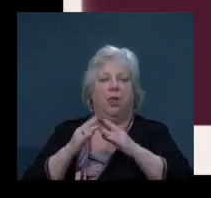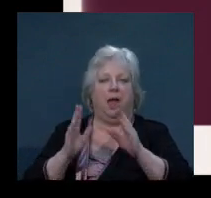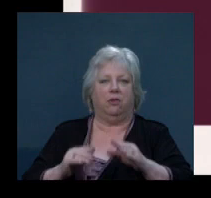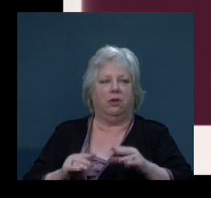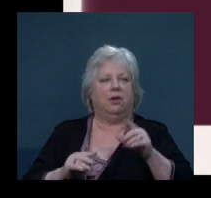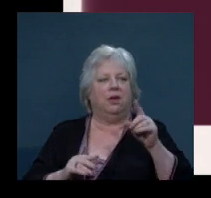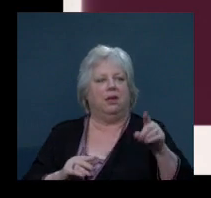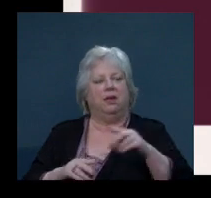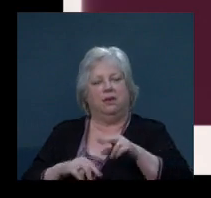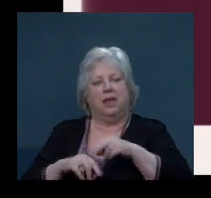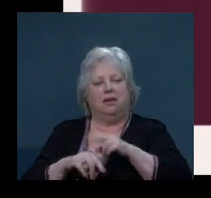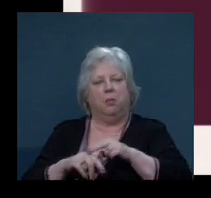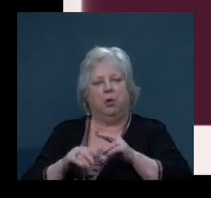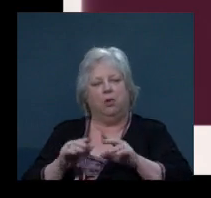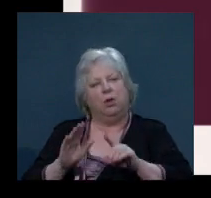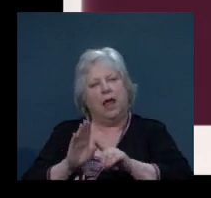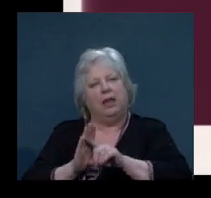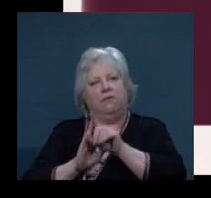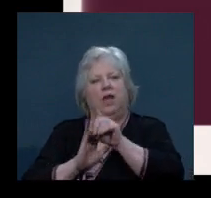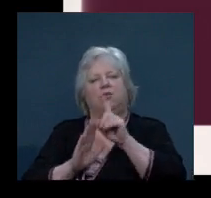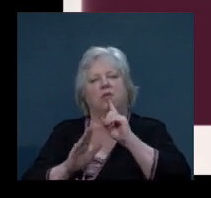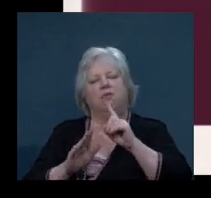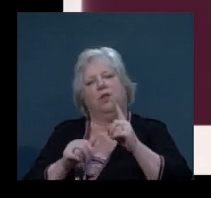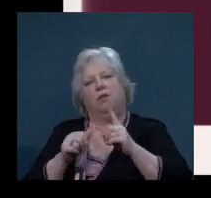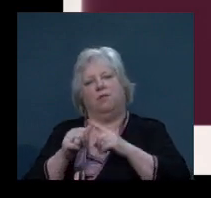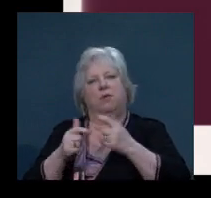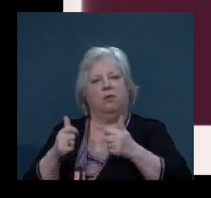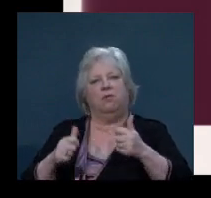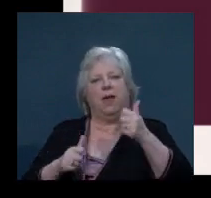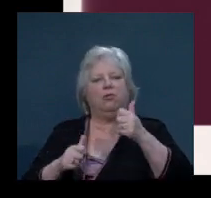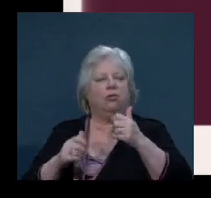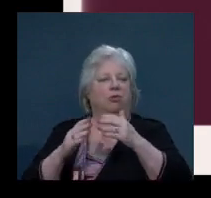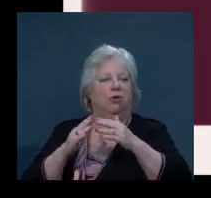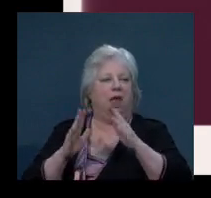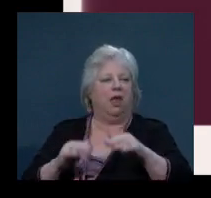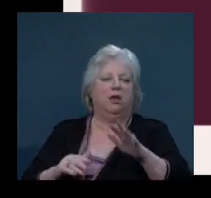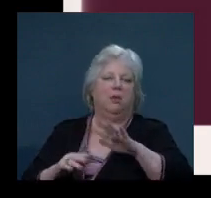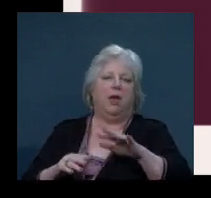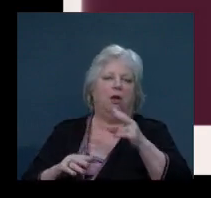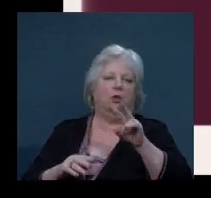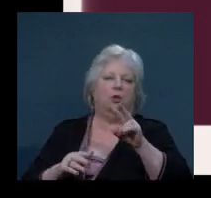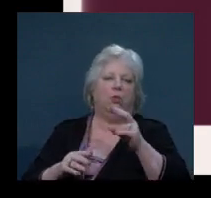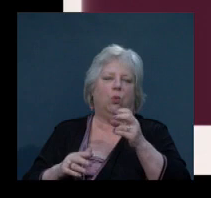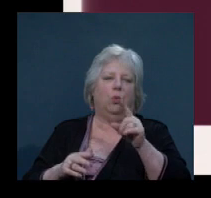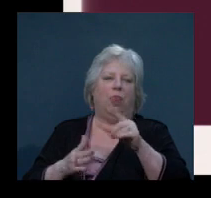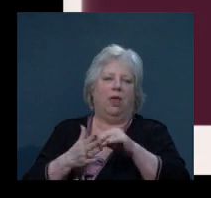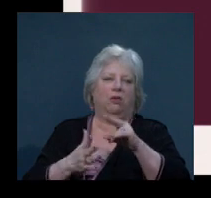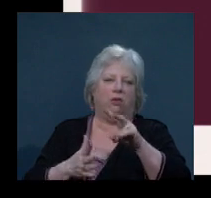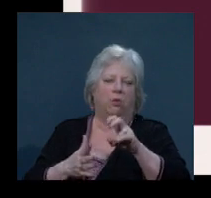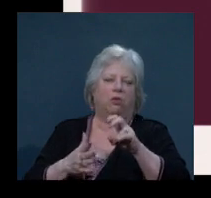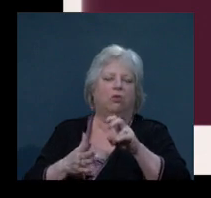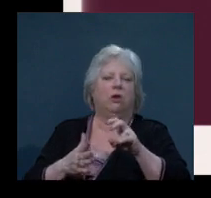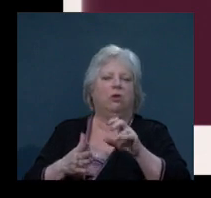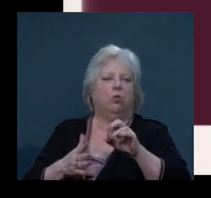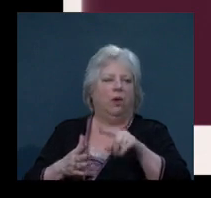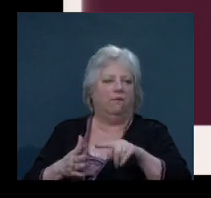the typical elevation for the primary dwelling, about 1,200 square feet, 3-bedroom, 2-bath, 2-story. It'll